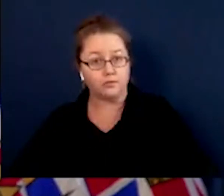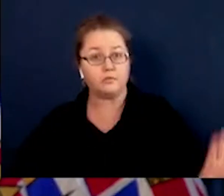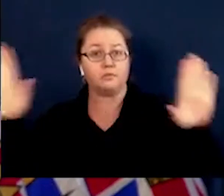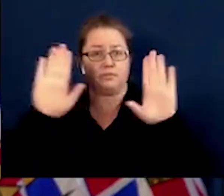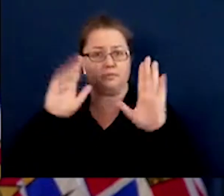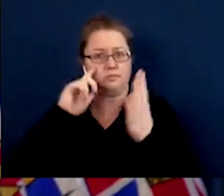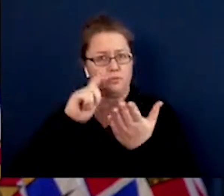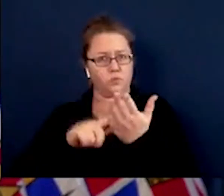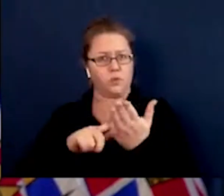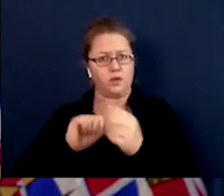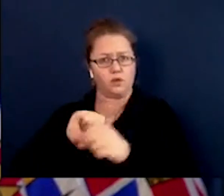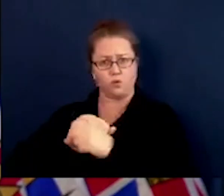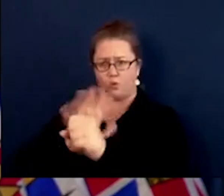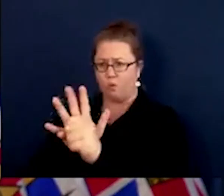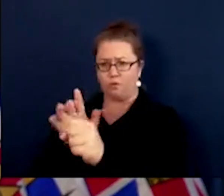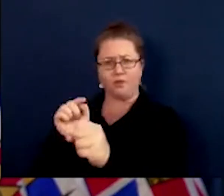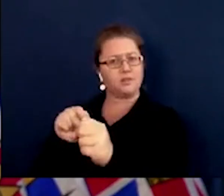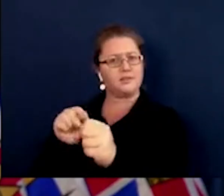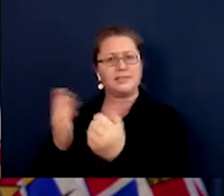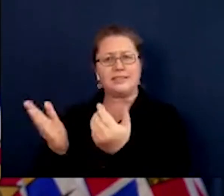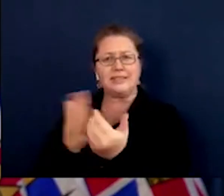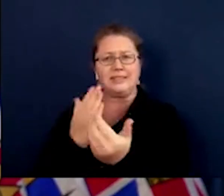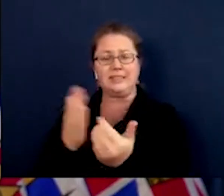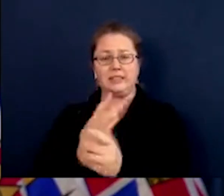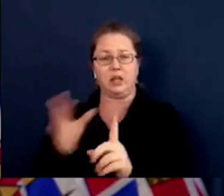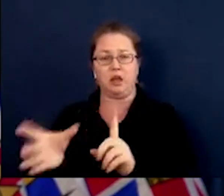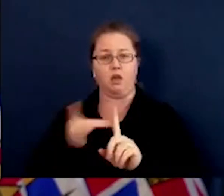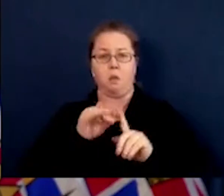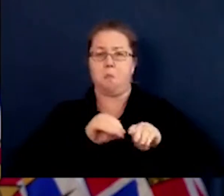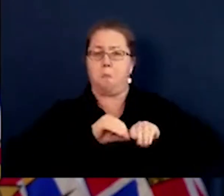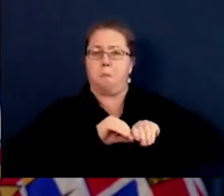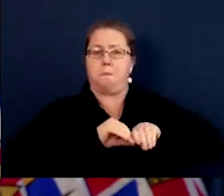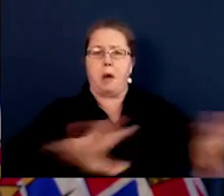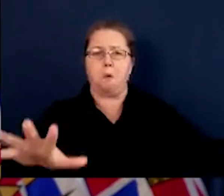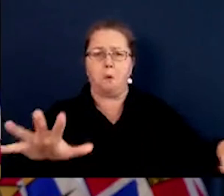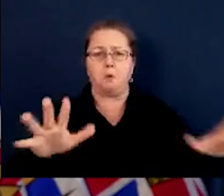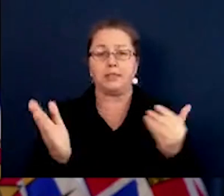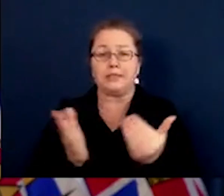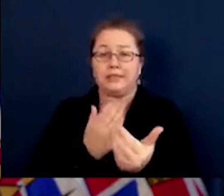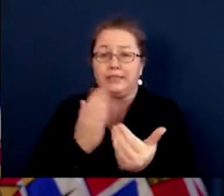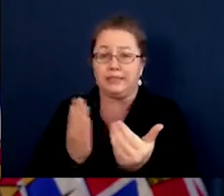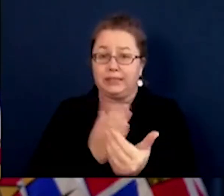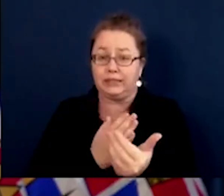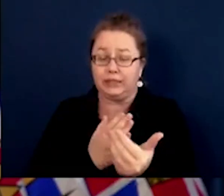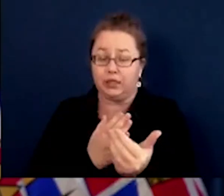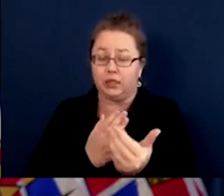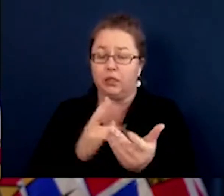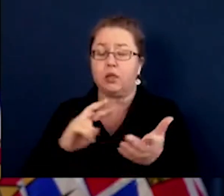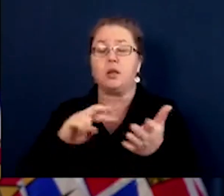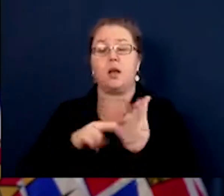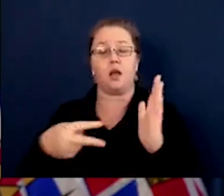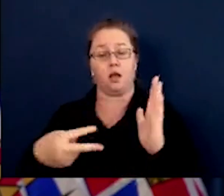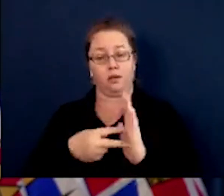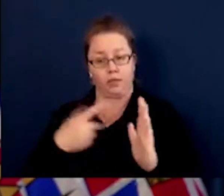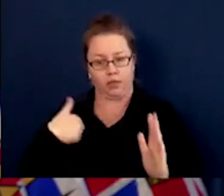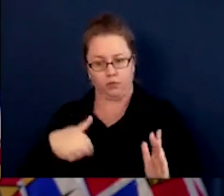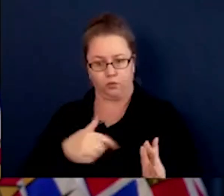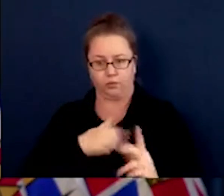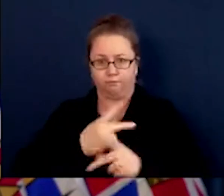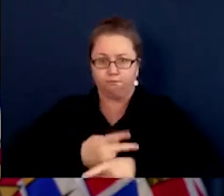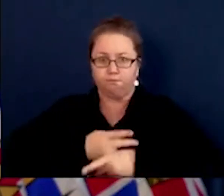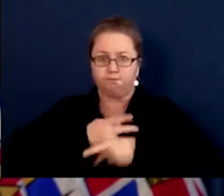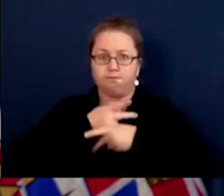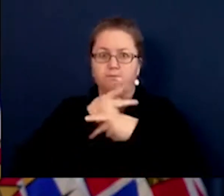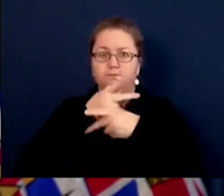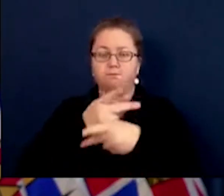around the world, that this virus can get out of control very quickly, but we can do our part to